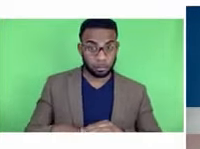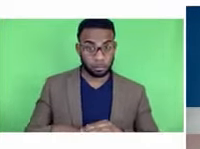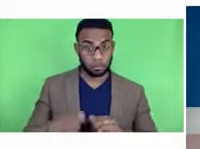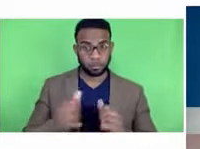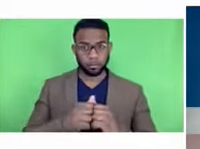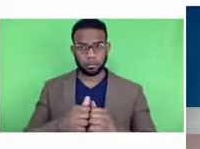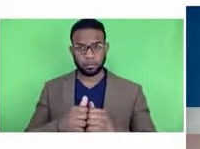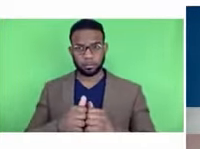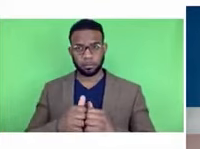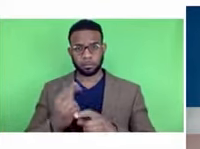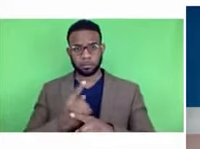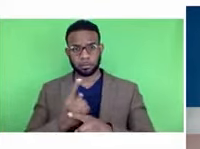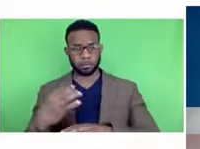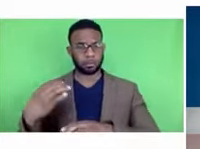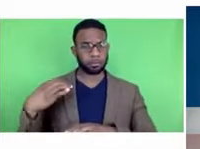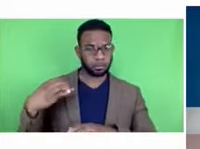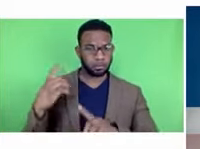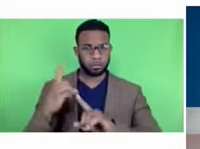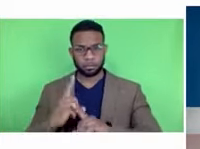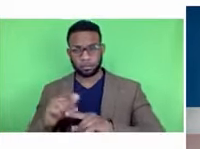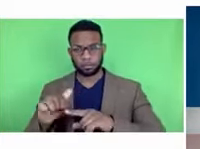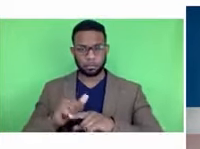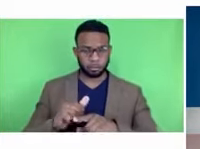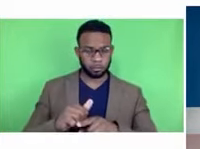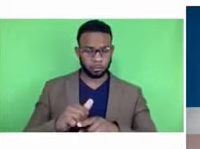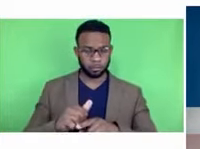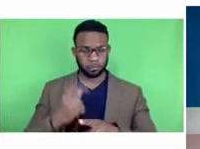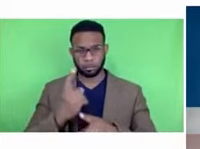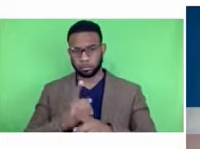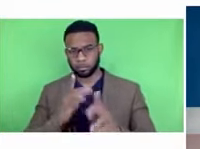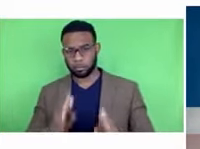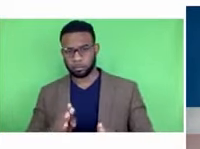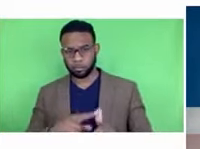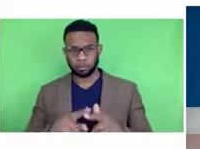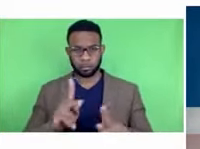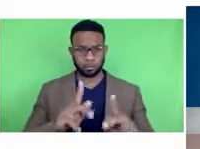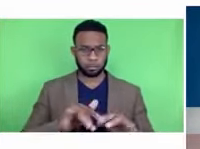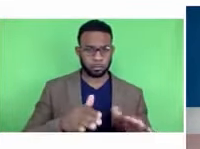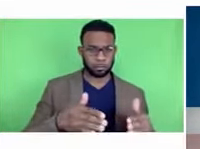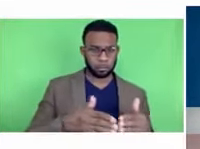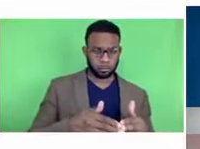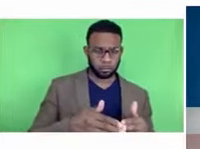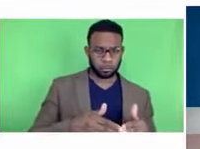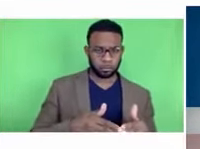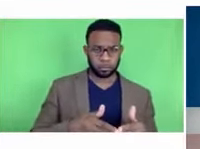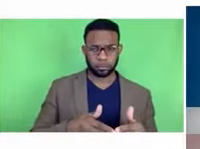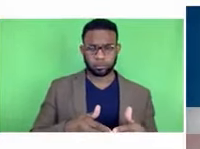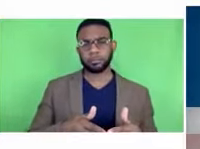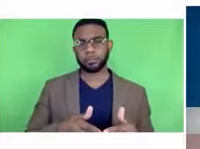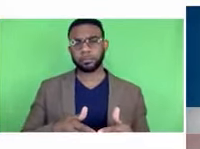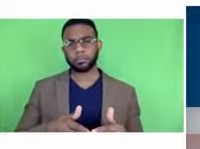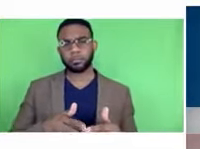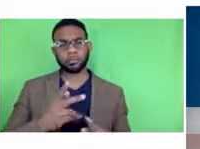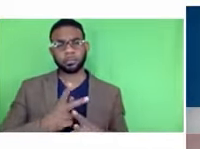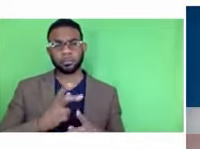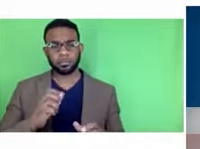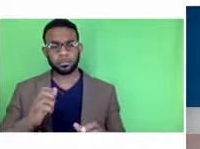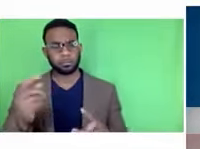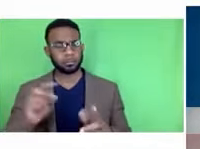proper coaching, a bit of training, and, you know, the right person or people in your corner. I think that any supervisor can navigate those just